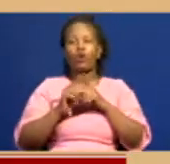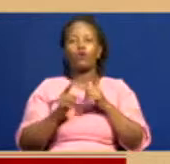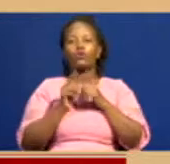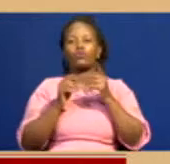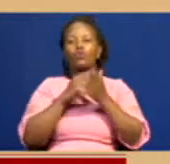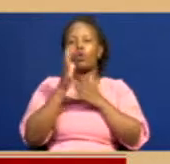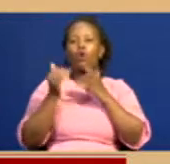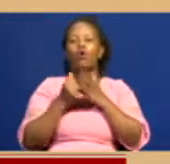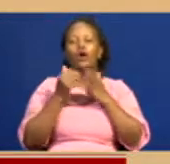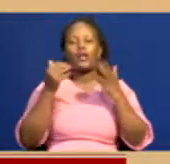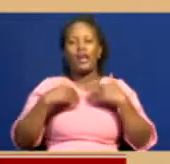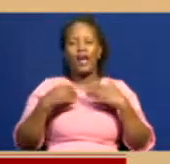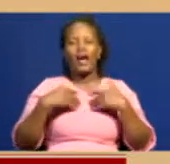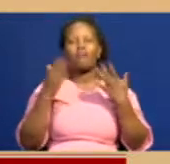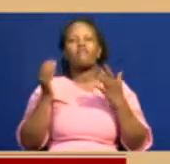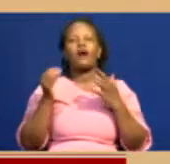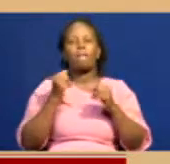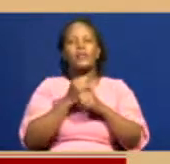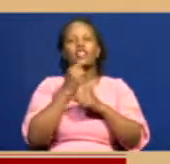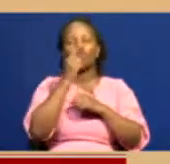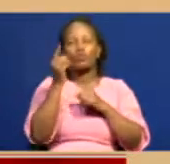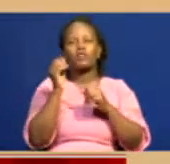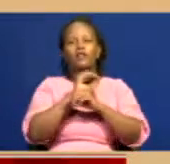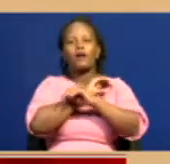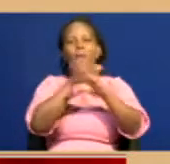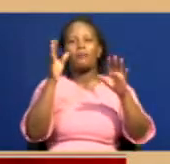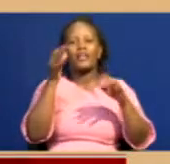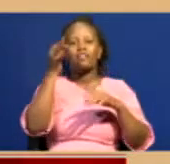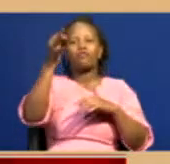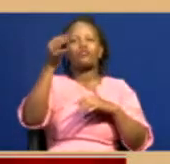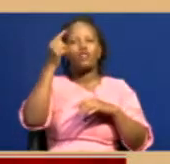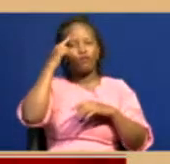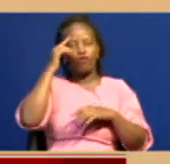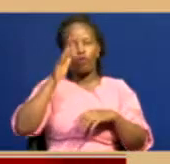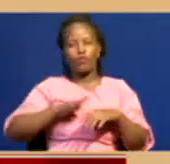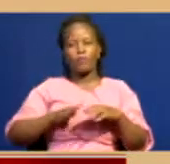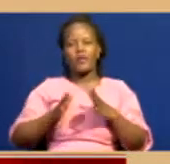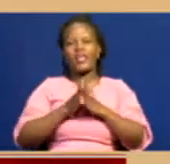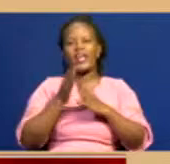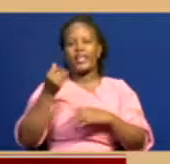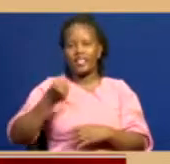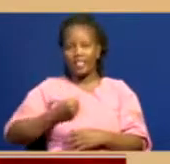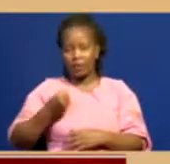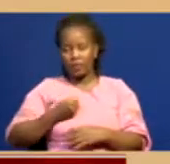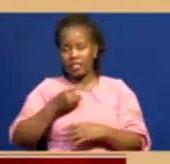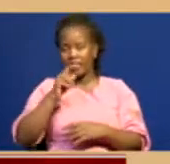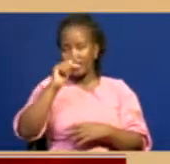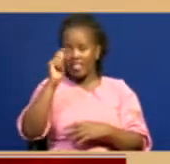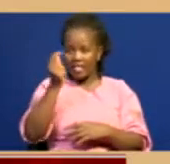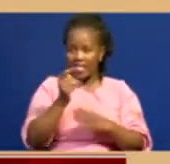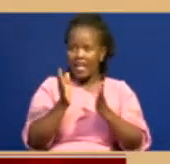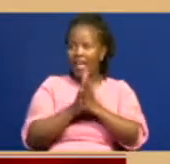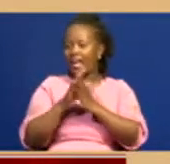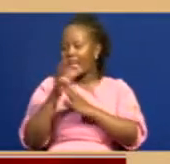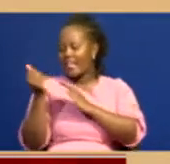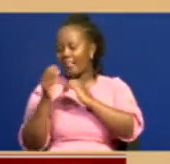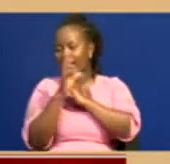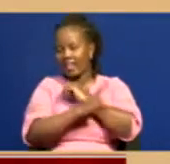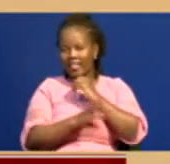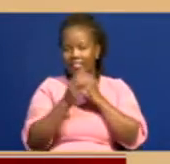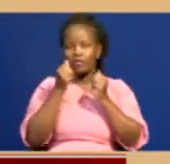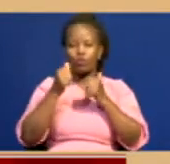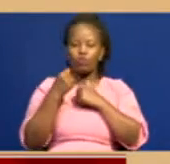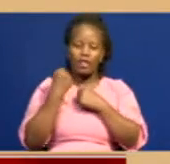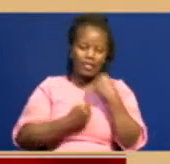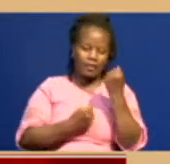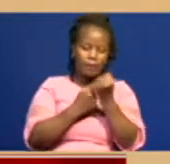a brighter future for women and girls in Kenya, as well as in those countries we are working and supporting,